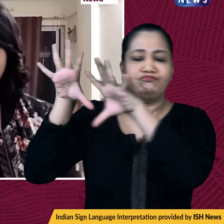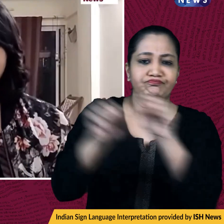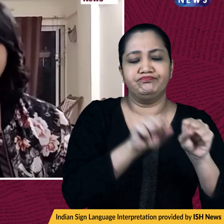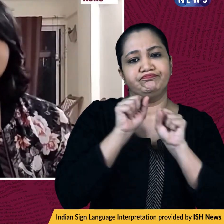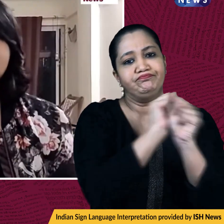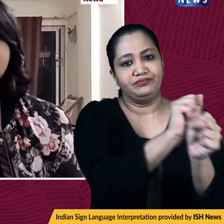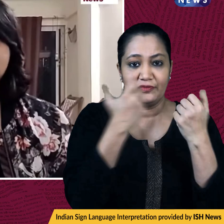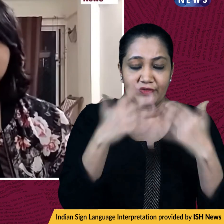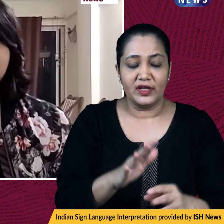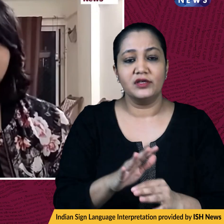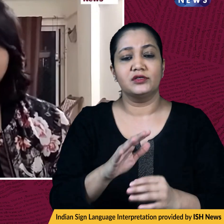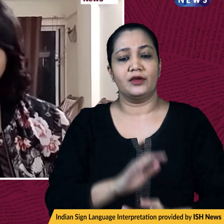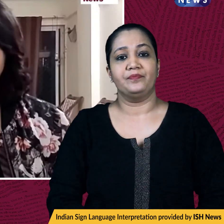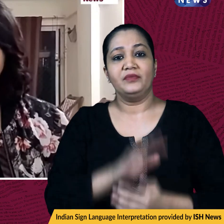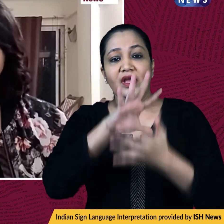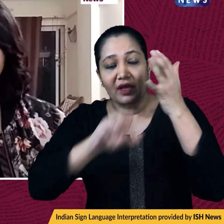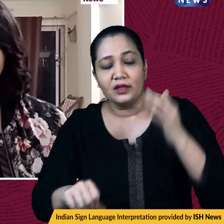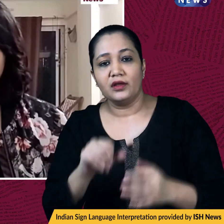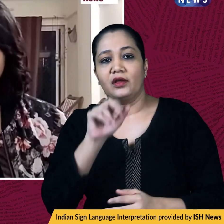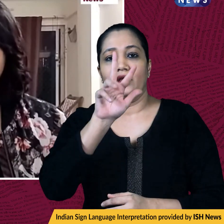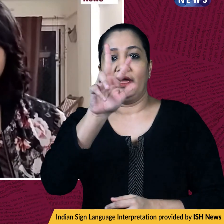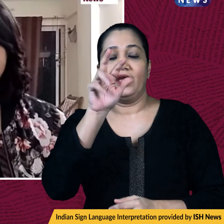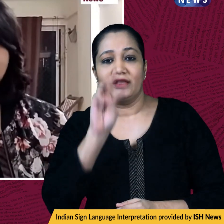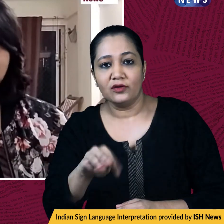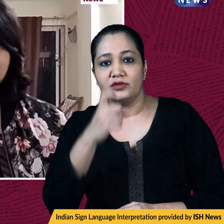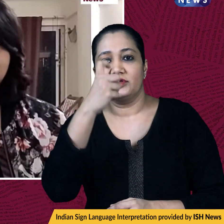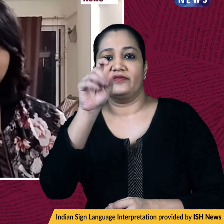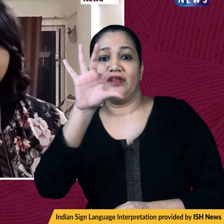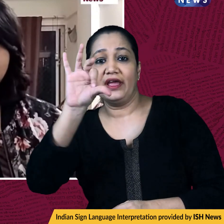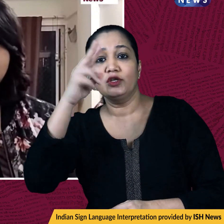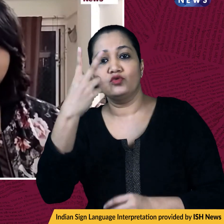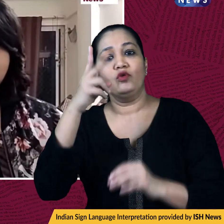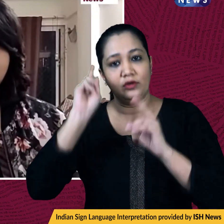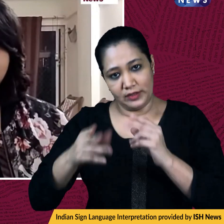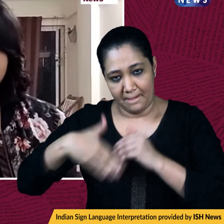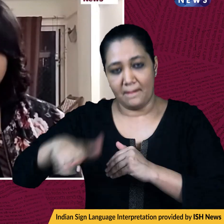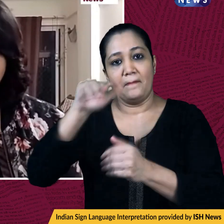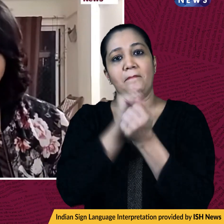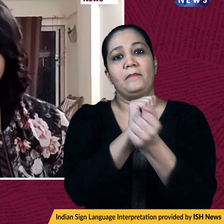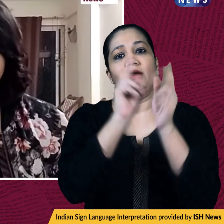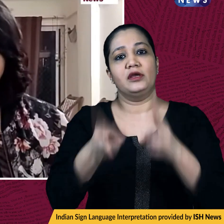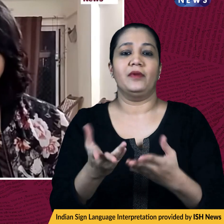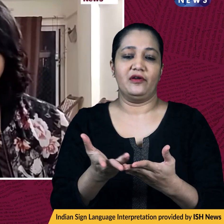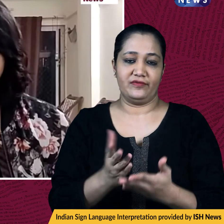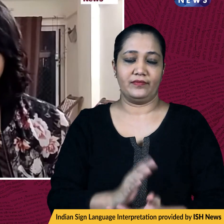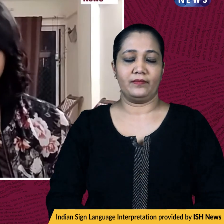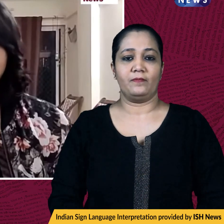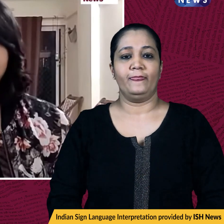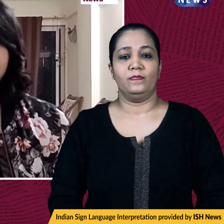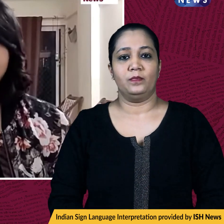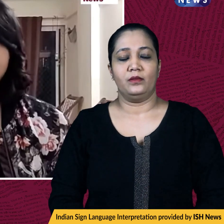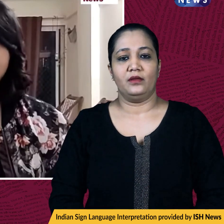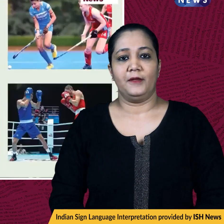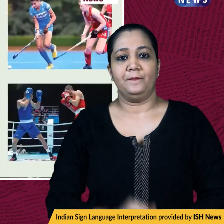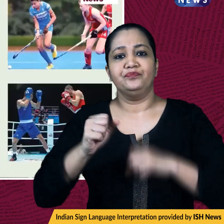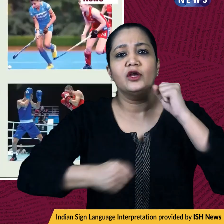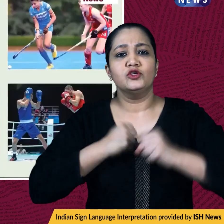of Russia of planning to invade Ukraine, but Russia has so far denied all of those